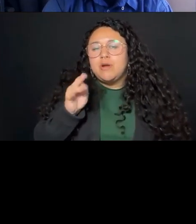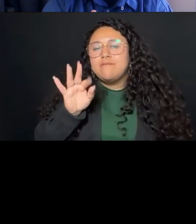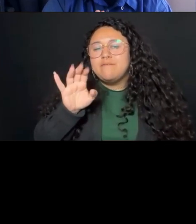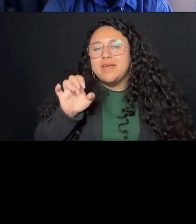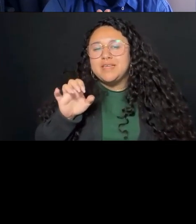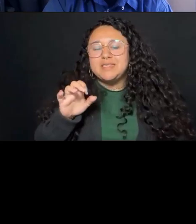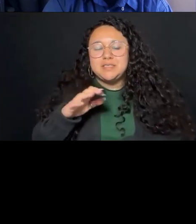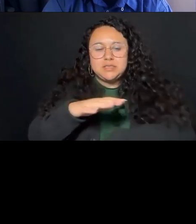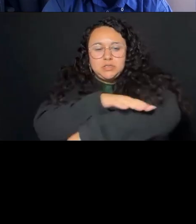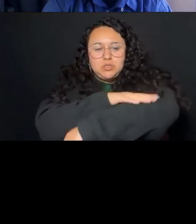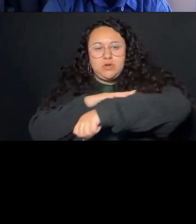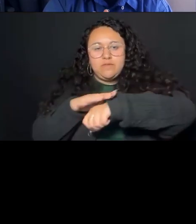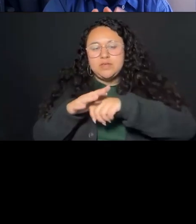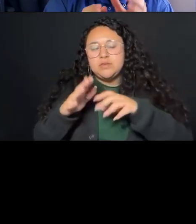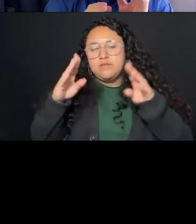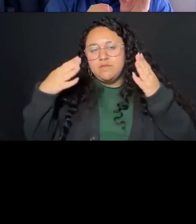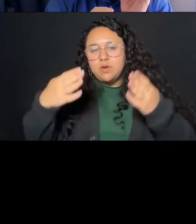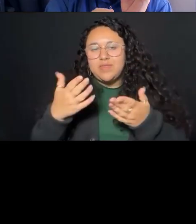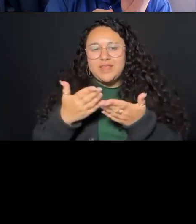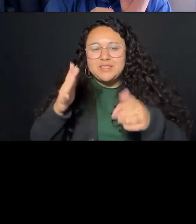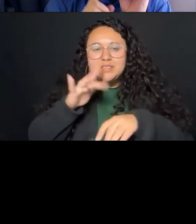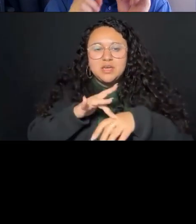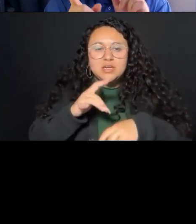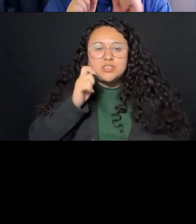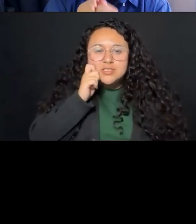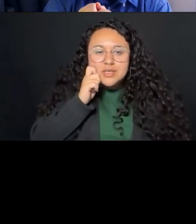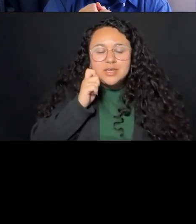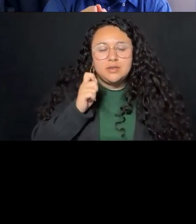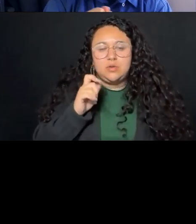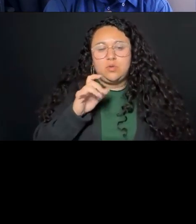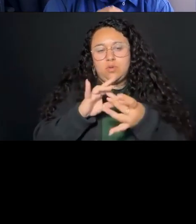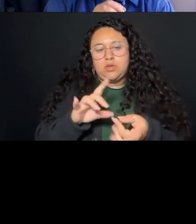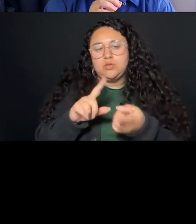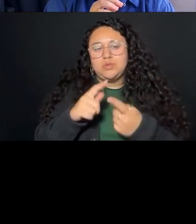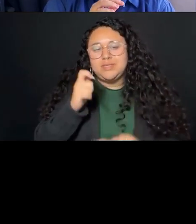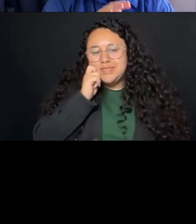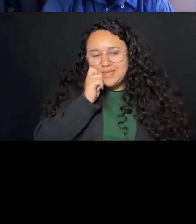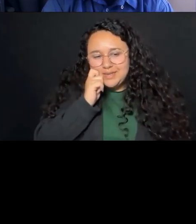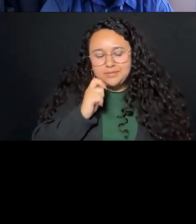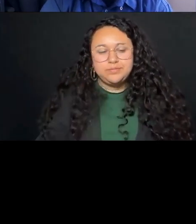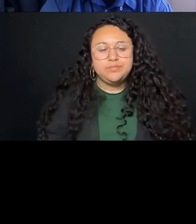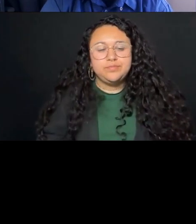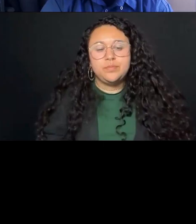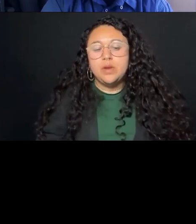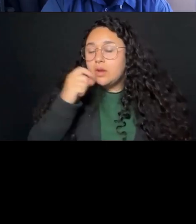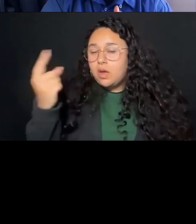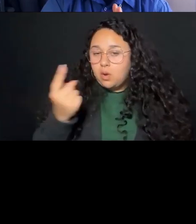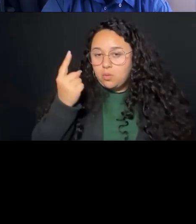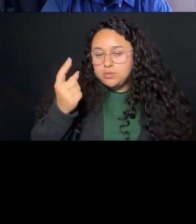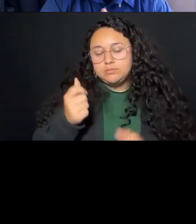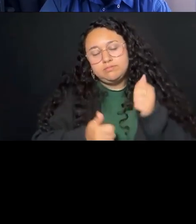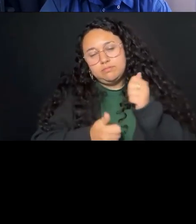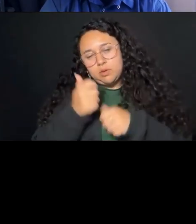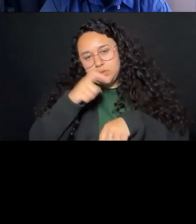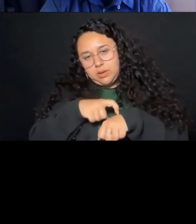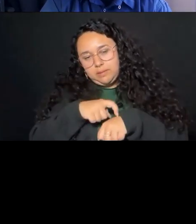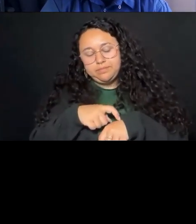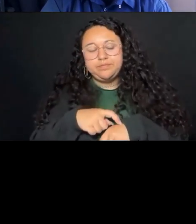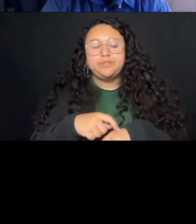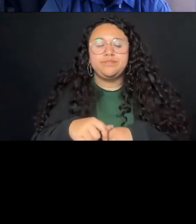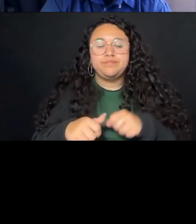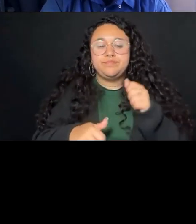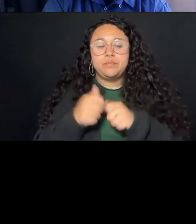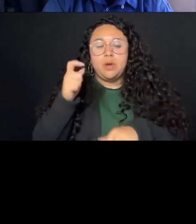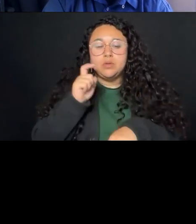the skin or things that are about the skin. Um, Not always, but mostly. And most of the times, the locations of